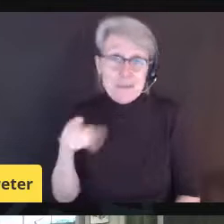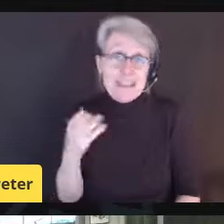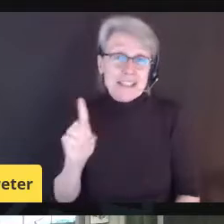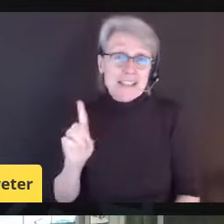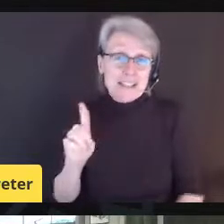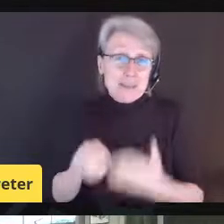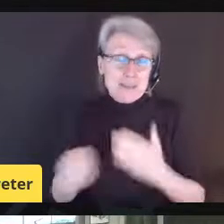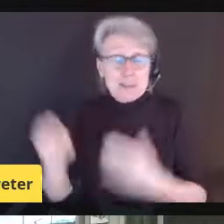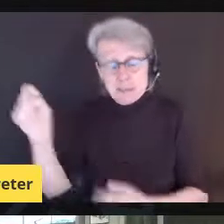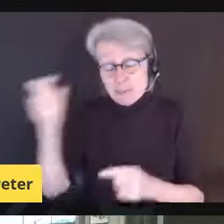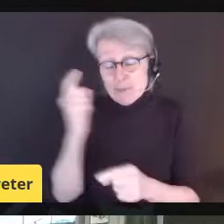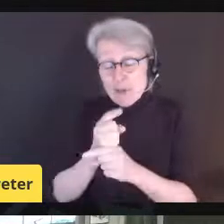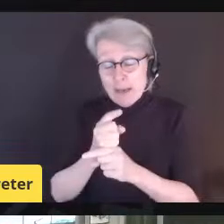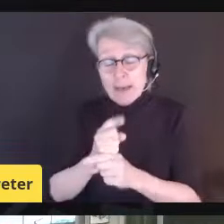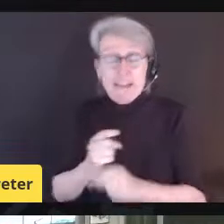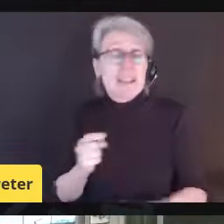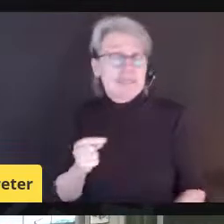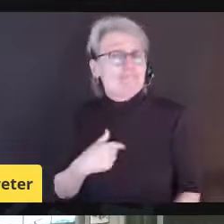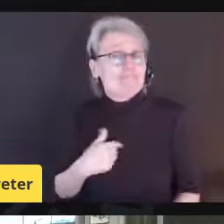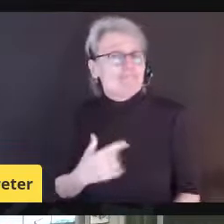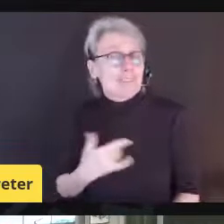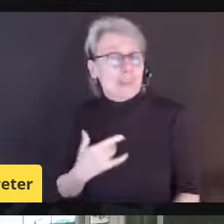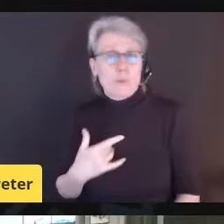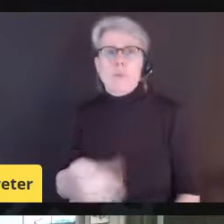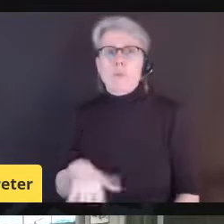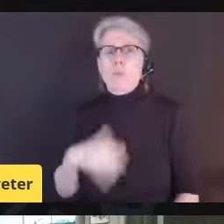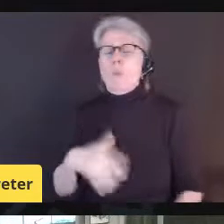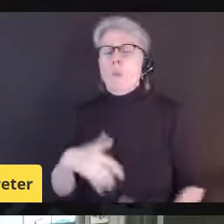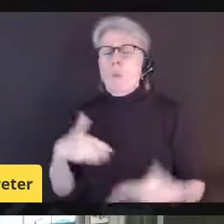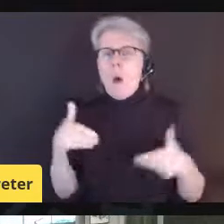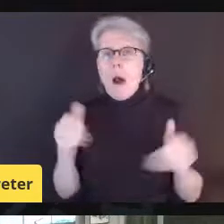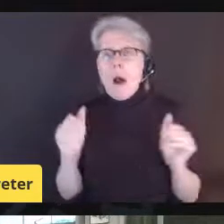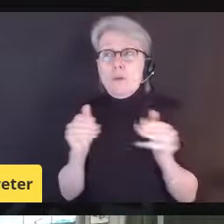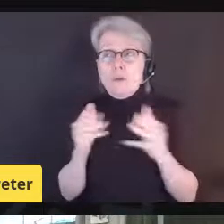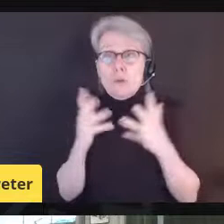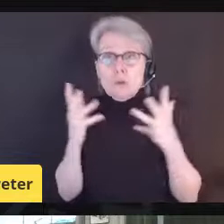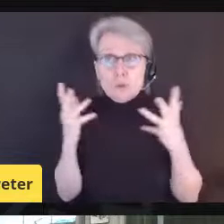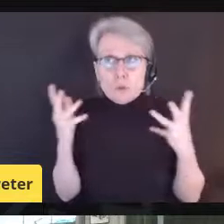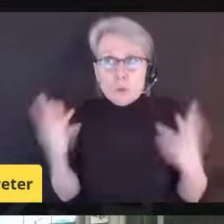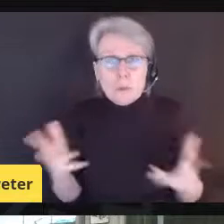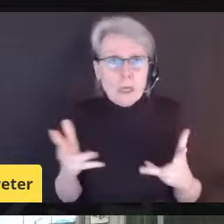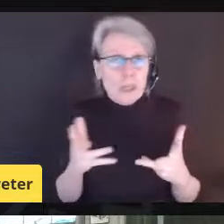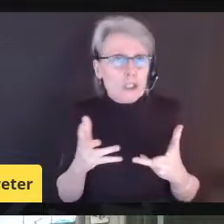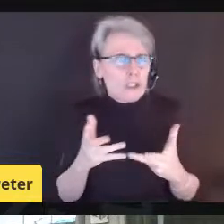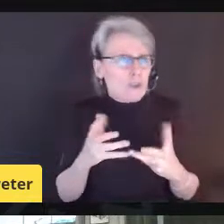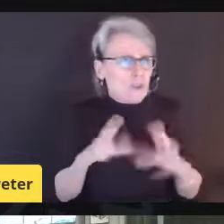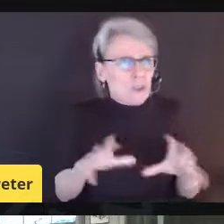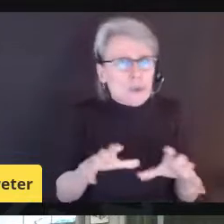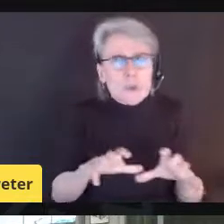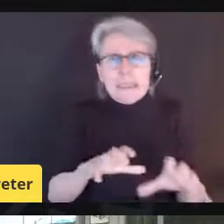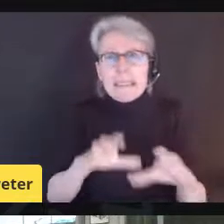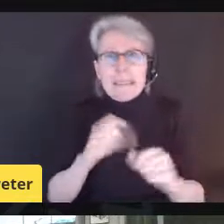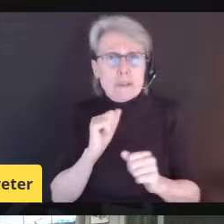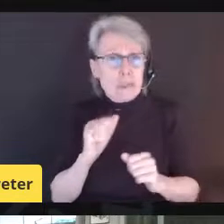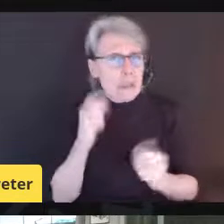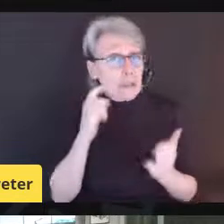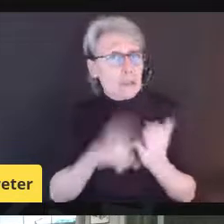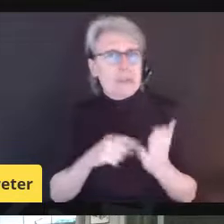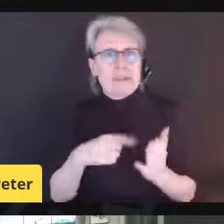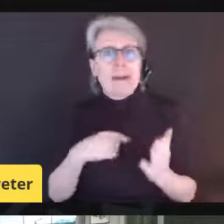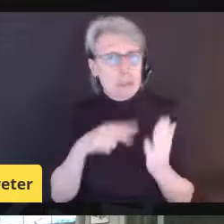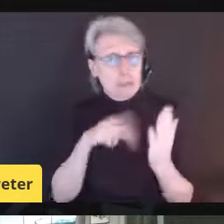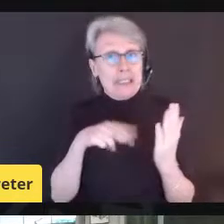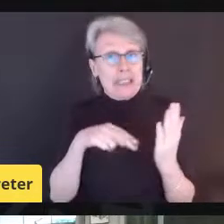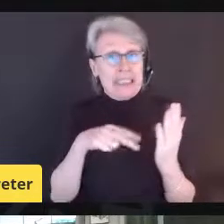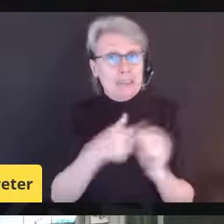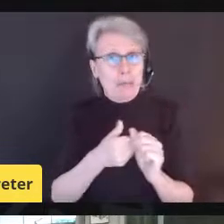Yep. It definitely feels like there's so much that's being done, though, that it's easy to fall behind on your readings. But it